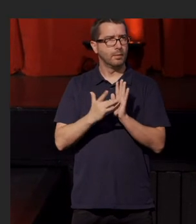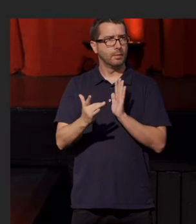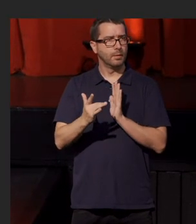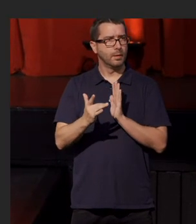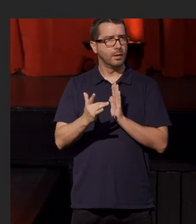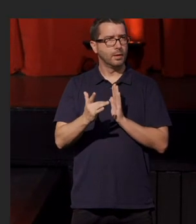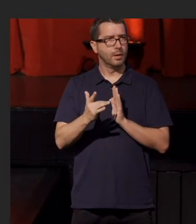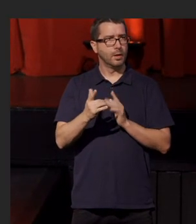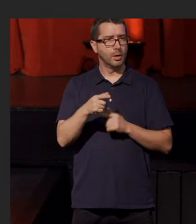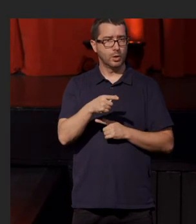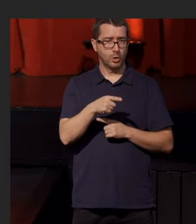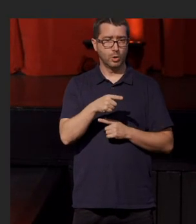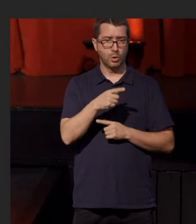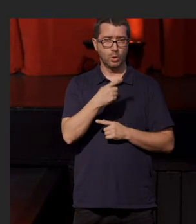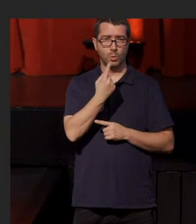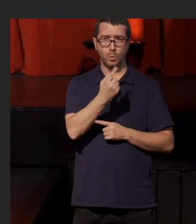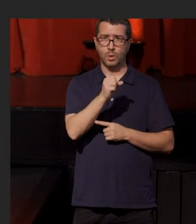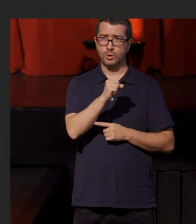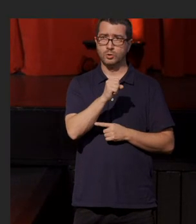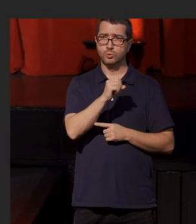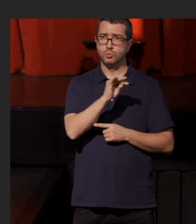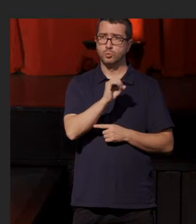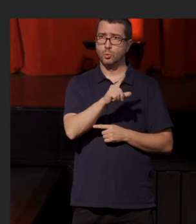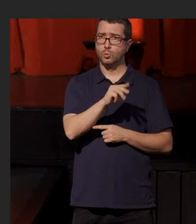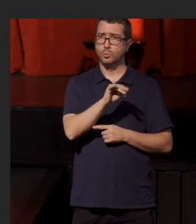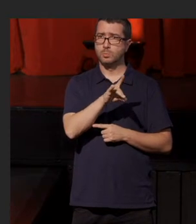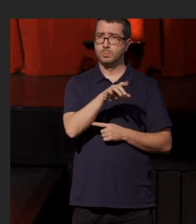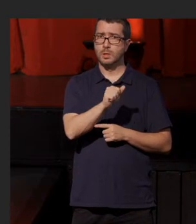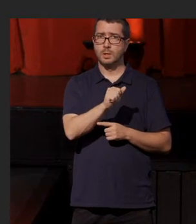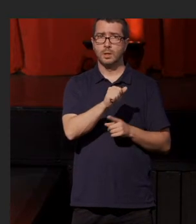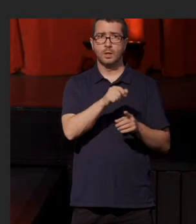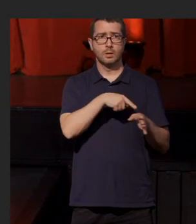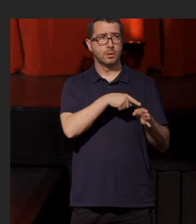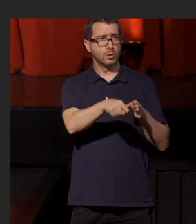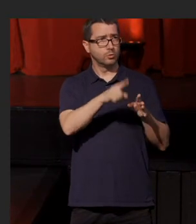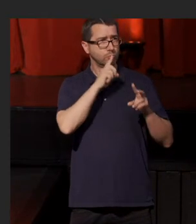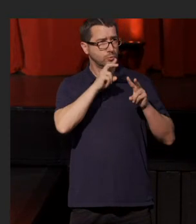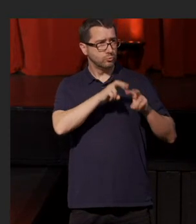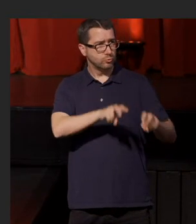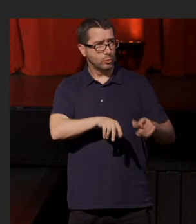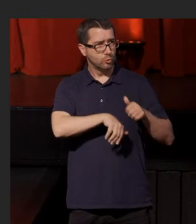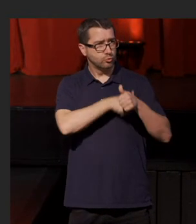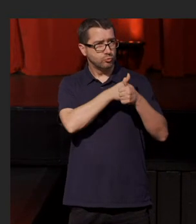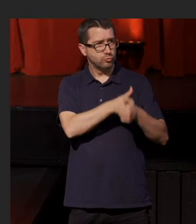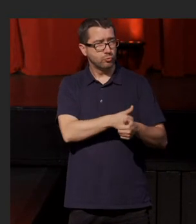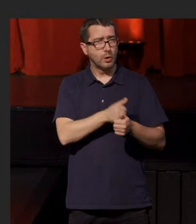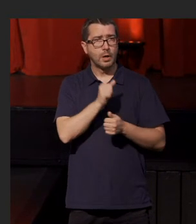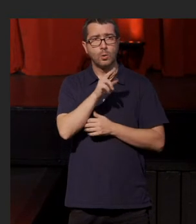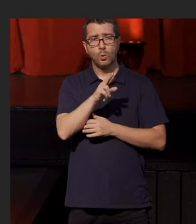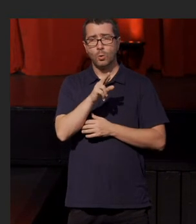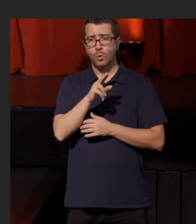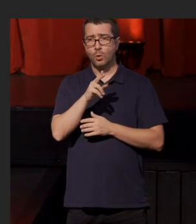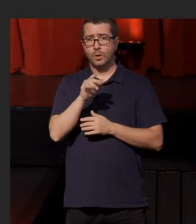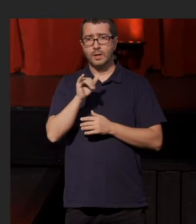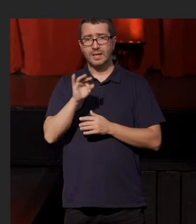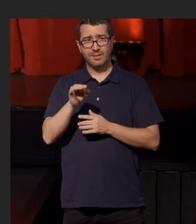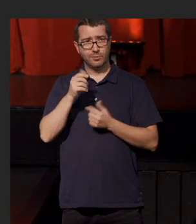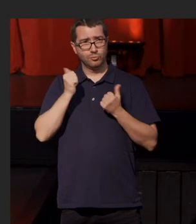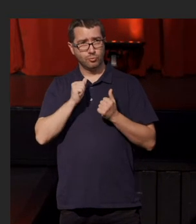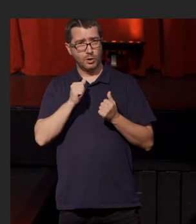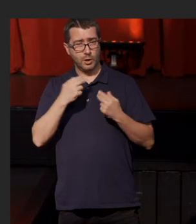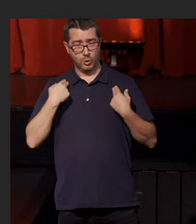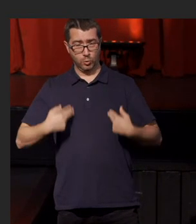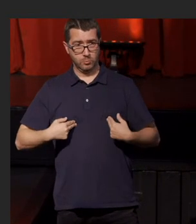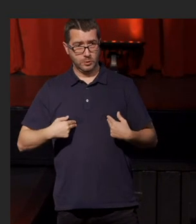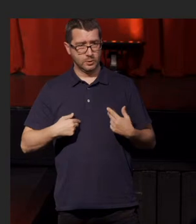media platform where you can track this thing back through various technological means. Or if you're the human trying to detect the other human